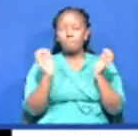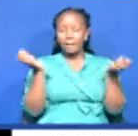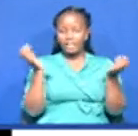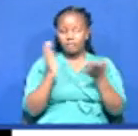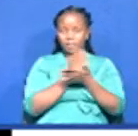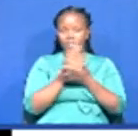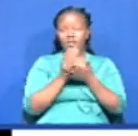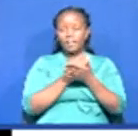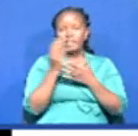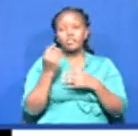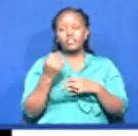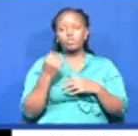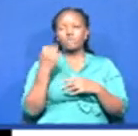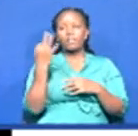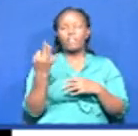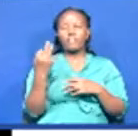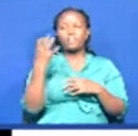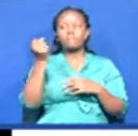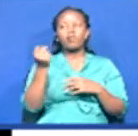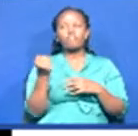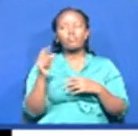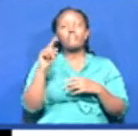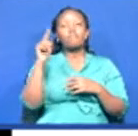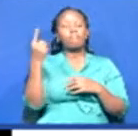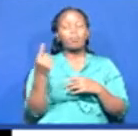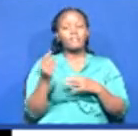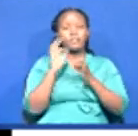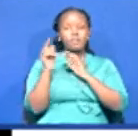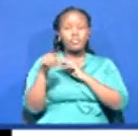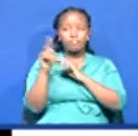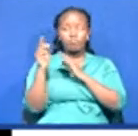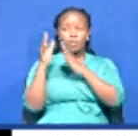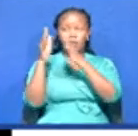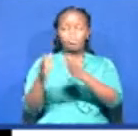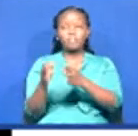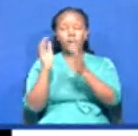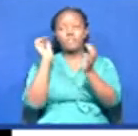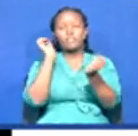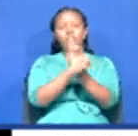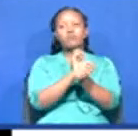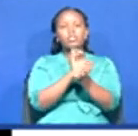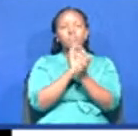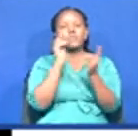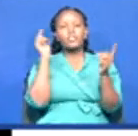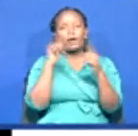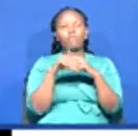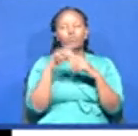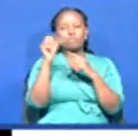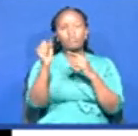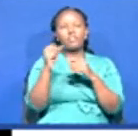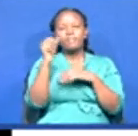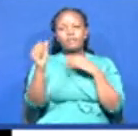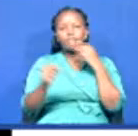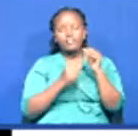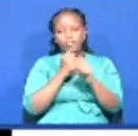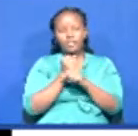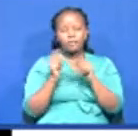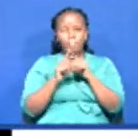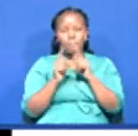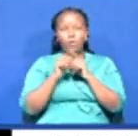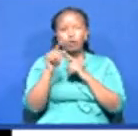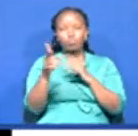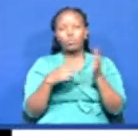Anti-Counterfeit Act, if you are a first offender, of course, the imprisonment is up to 5 years, and you will pay a fine of at